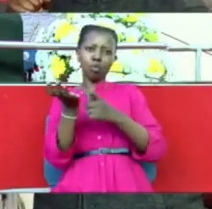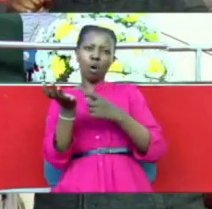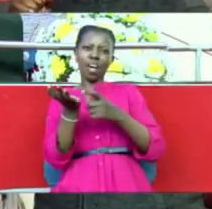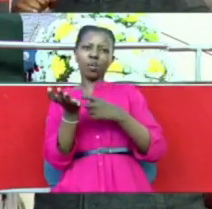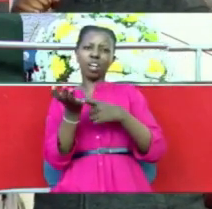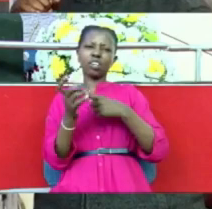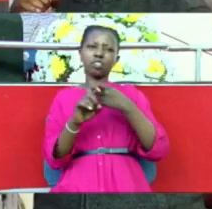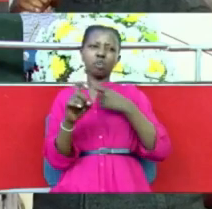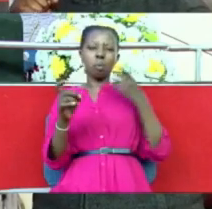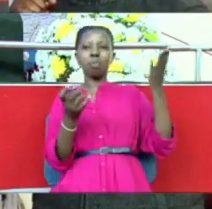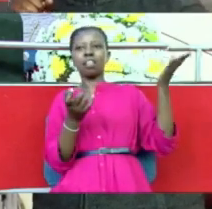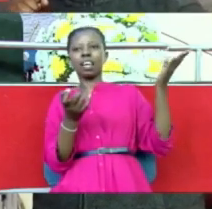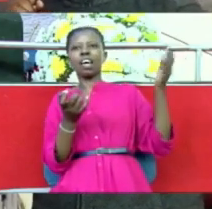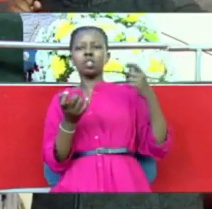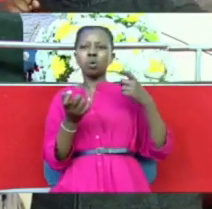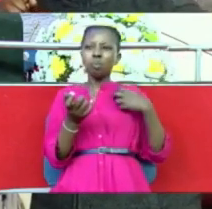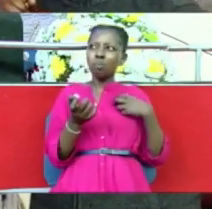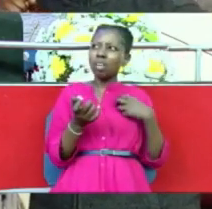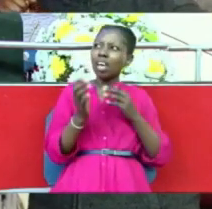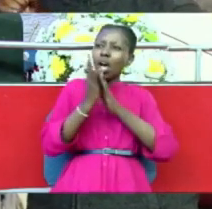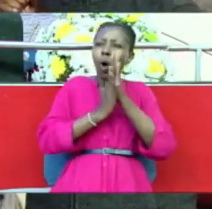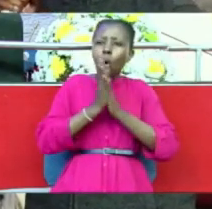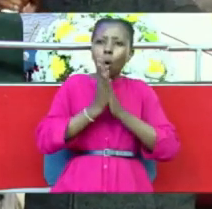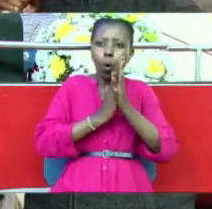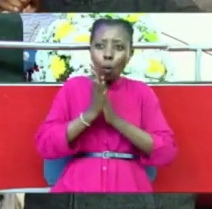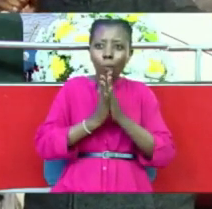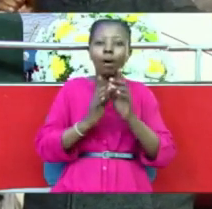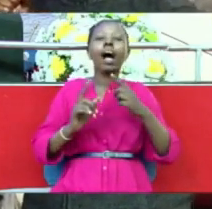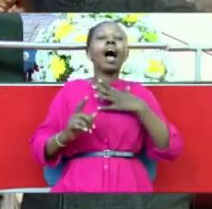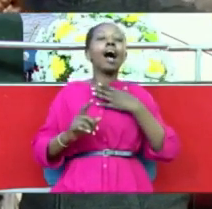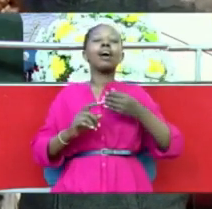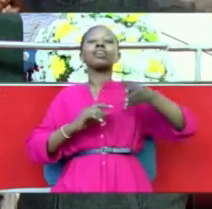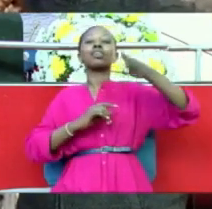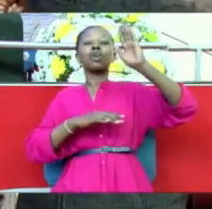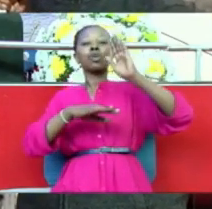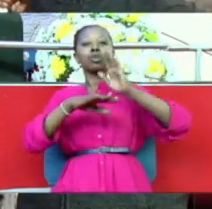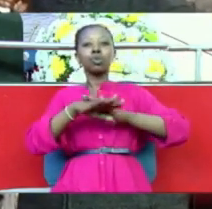day, and God is a good God.